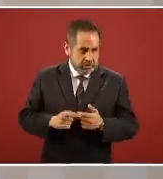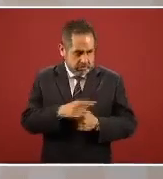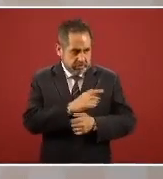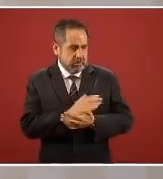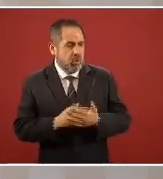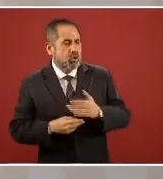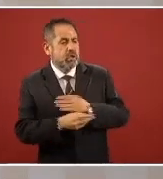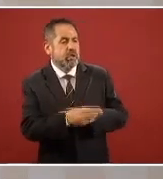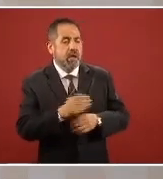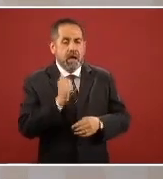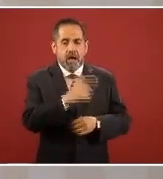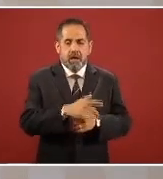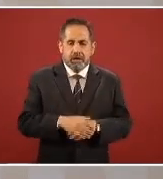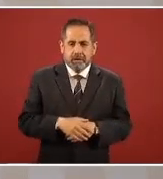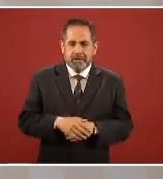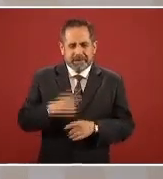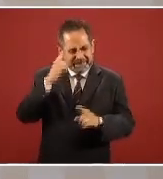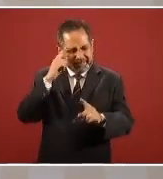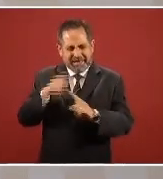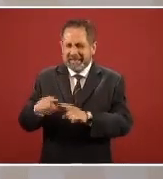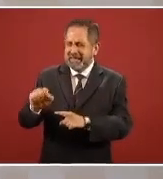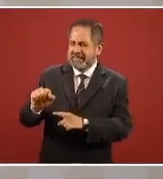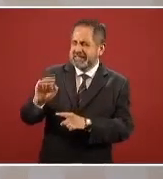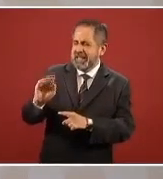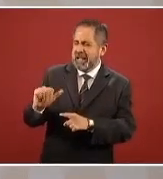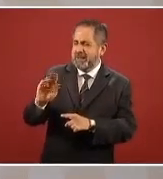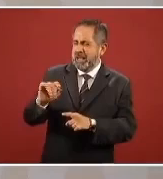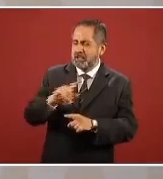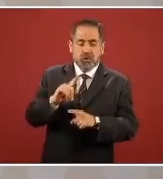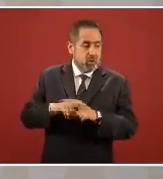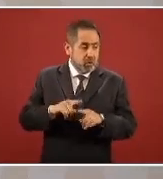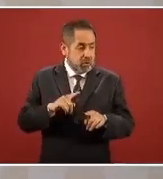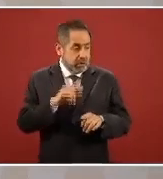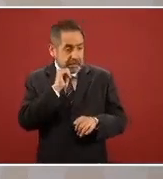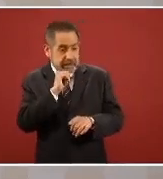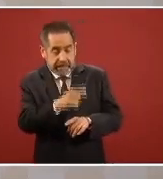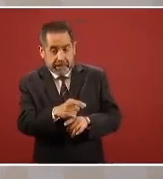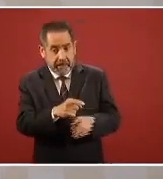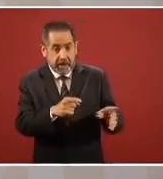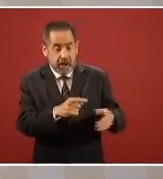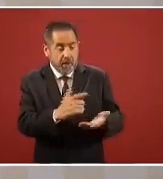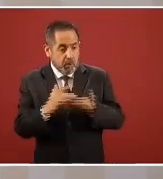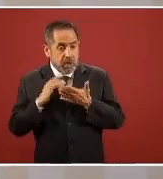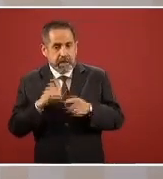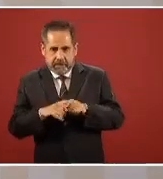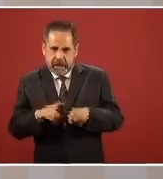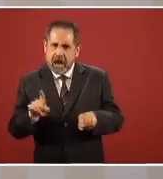cut, like he was getting a cut. Sablazo said that. Un sablazo.